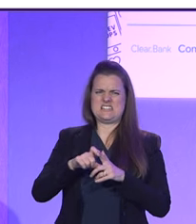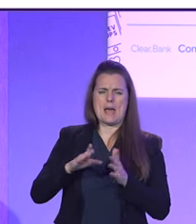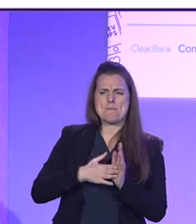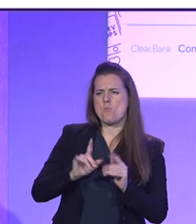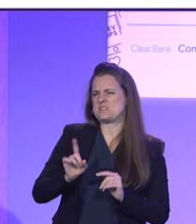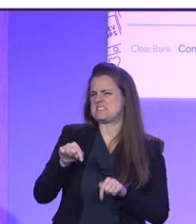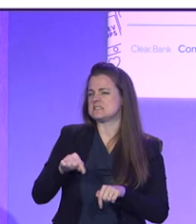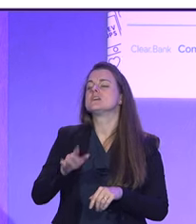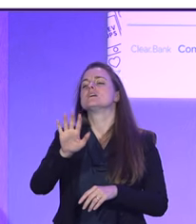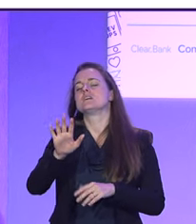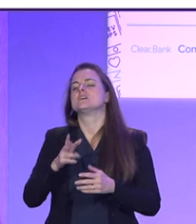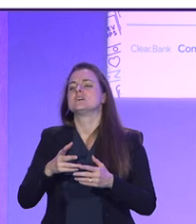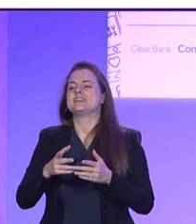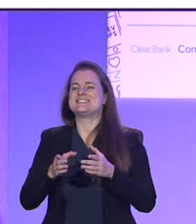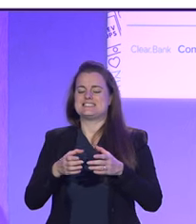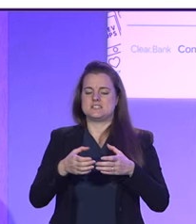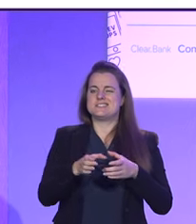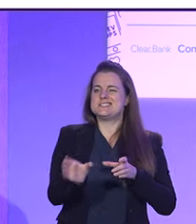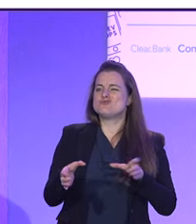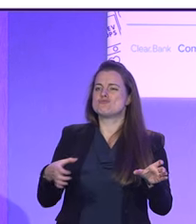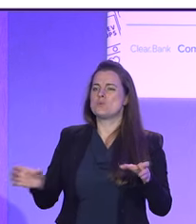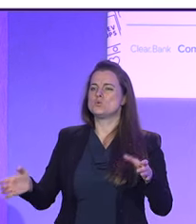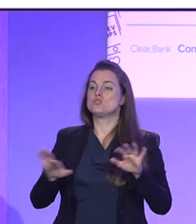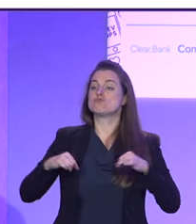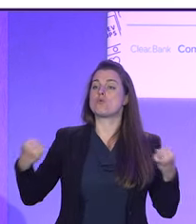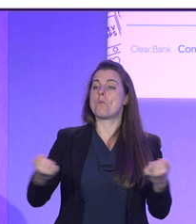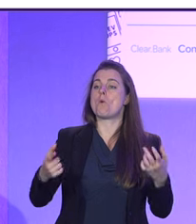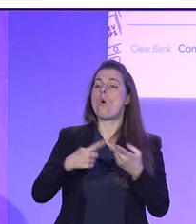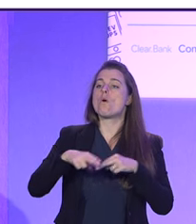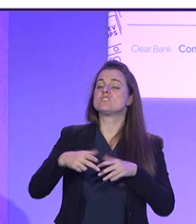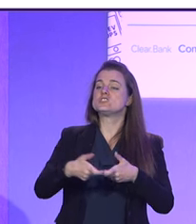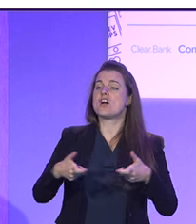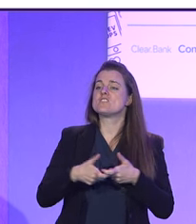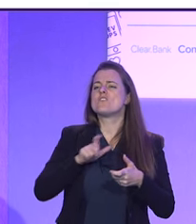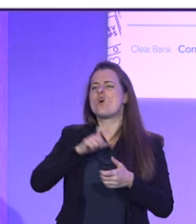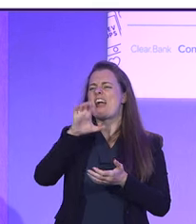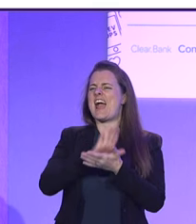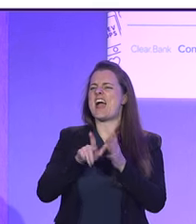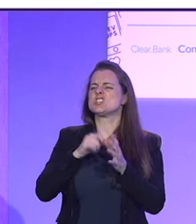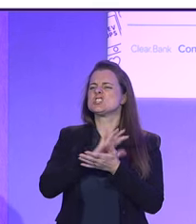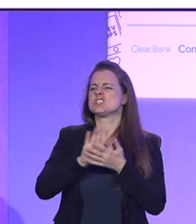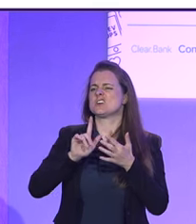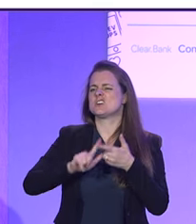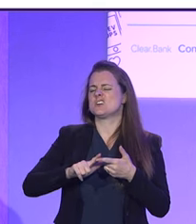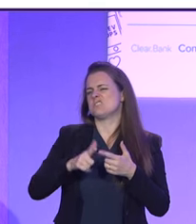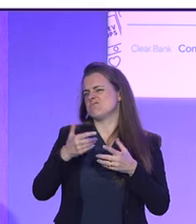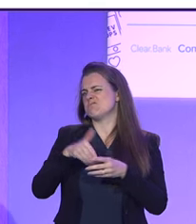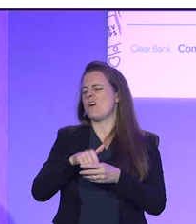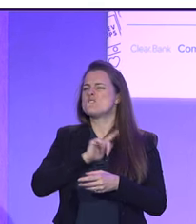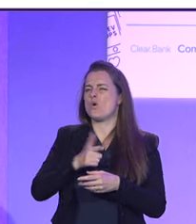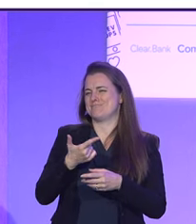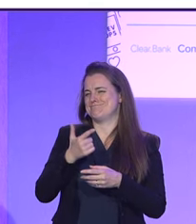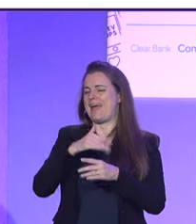a distributed group of servers, and it's used for caching content near the end user. You typically cache things